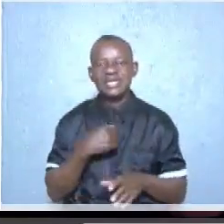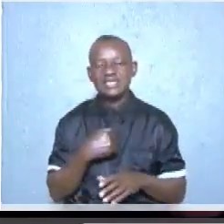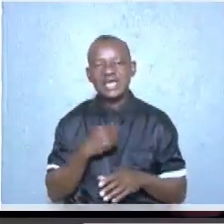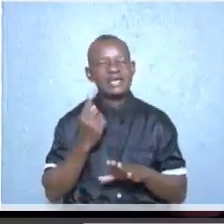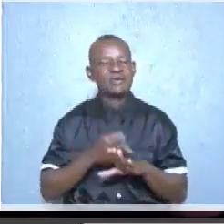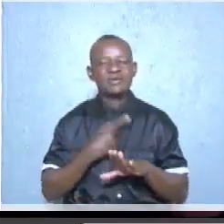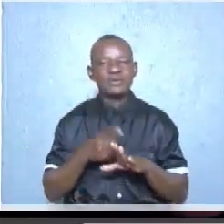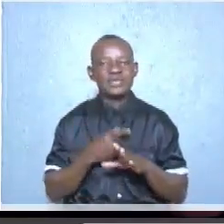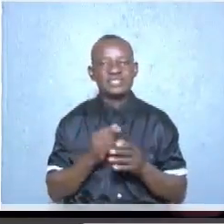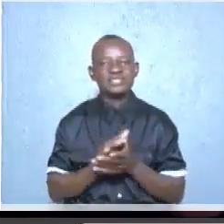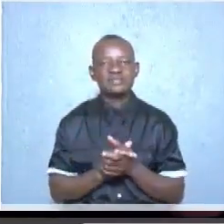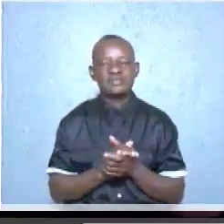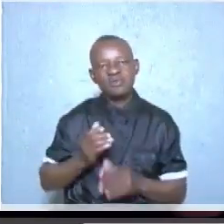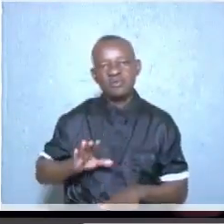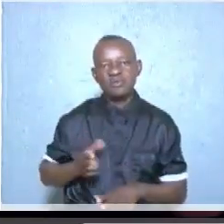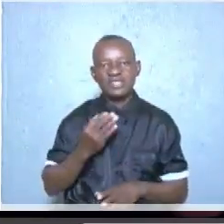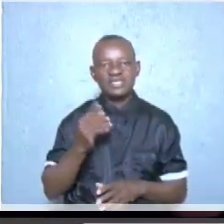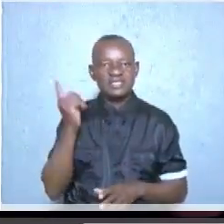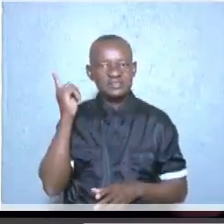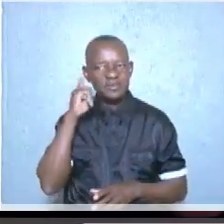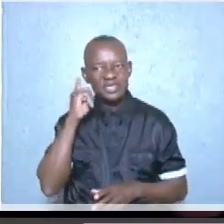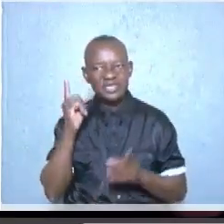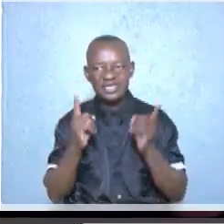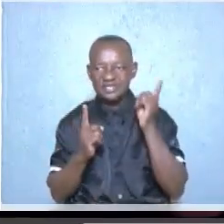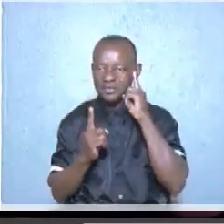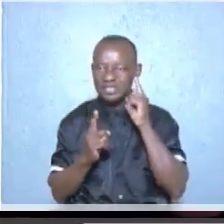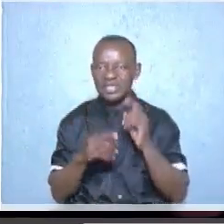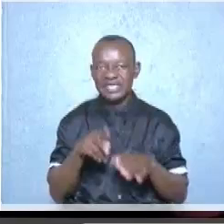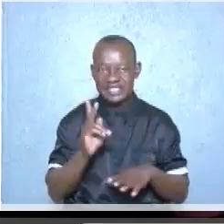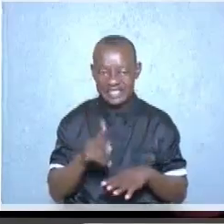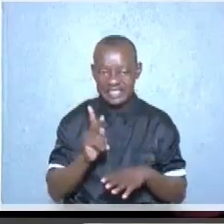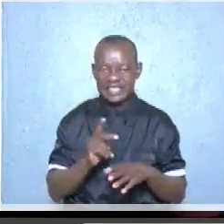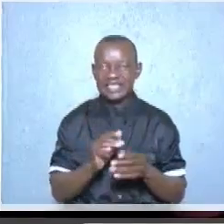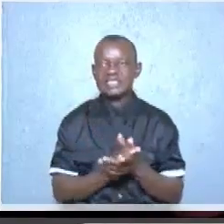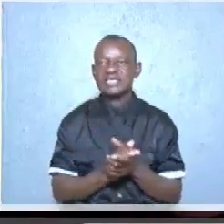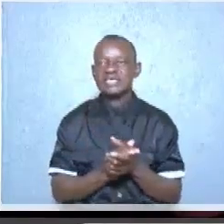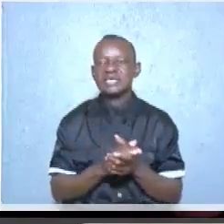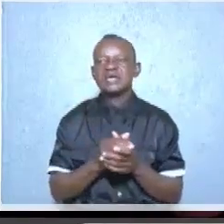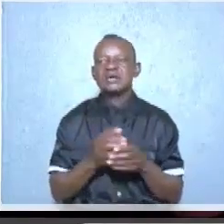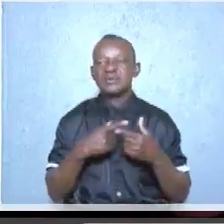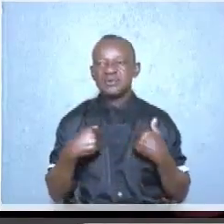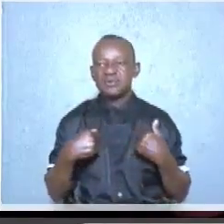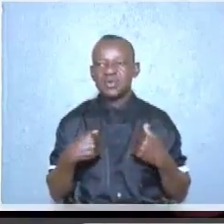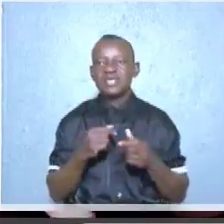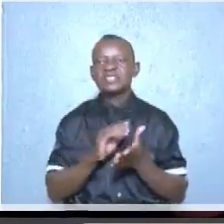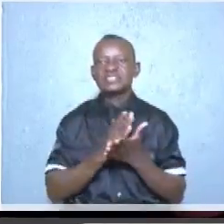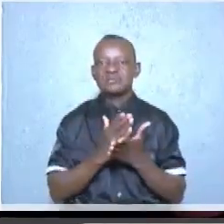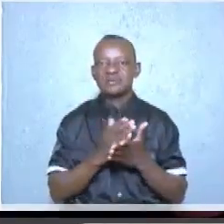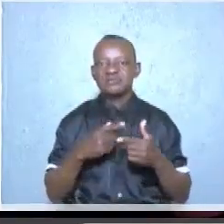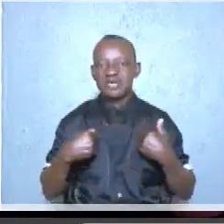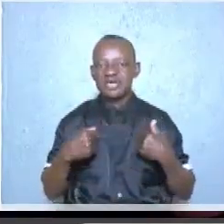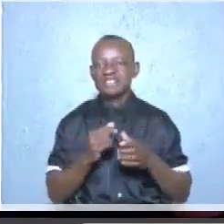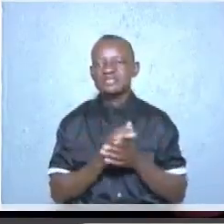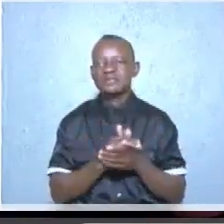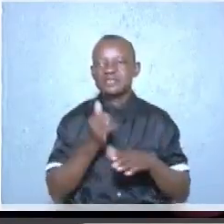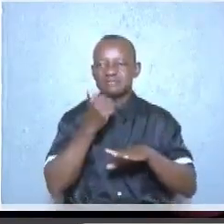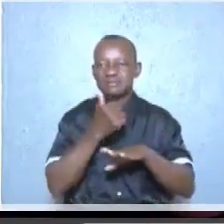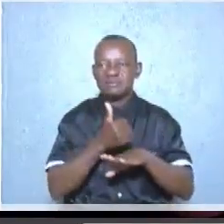some of those moments. And I think we were also fortunate to, when we were doing dinner with him, then he will